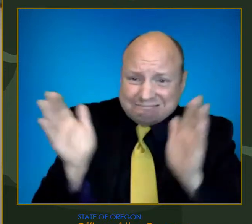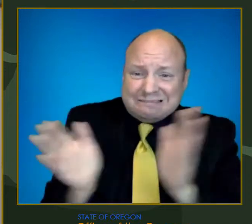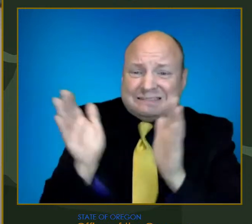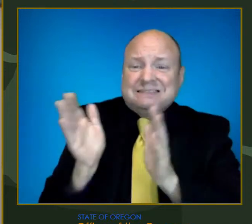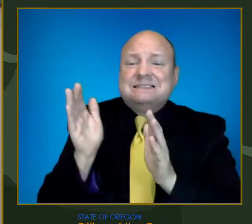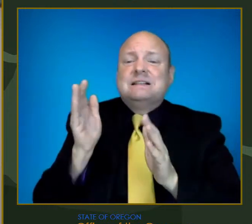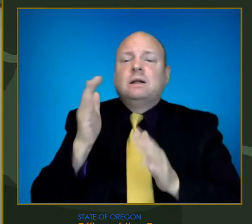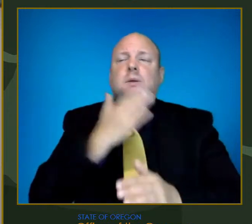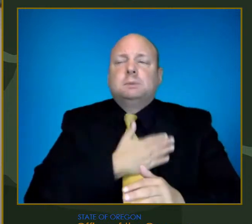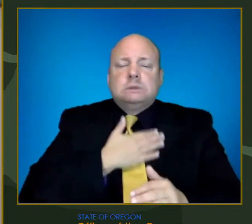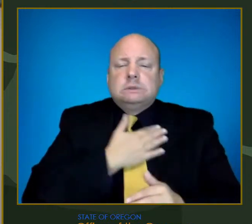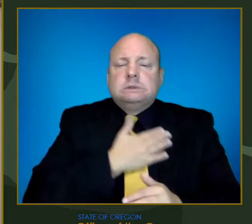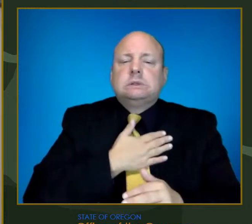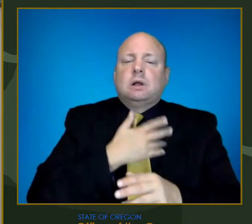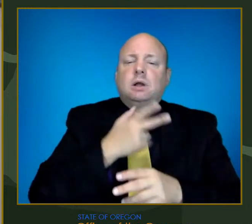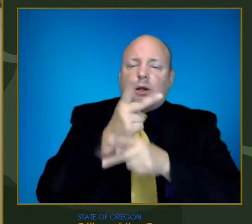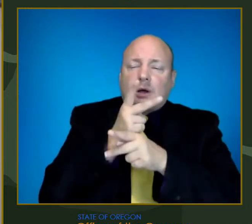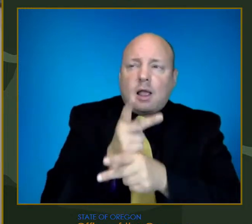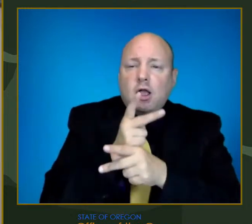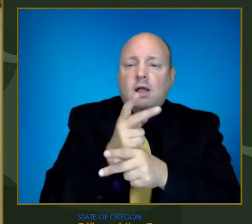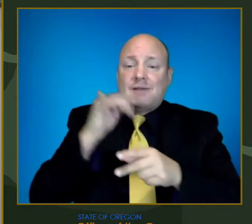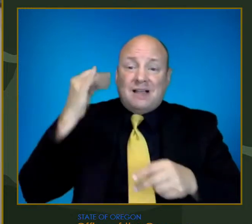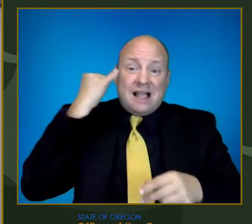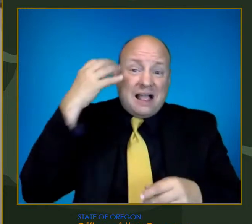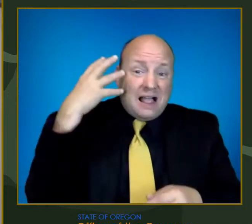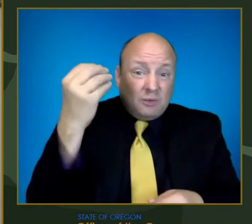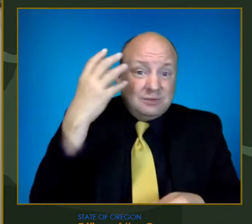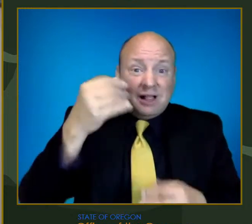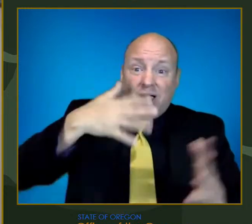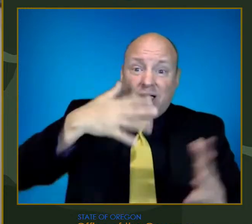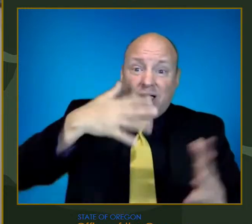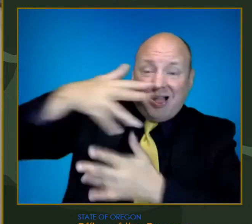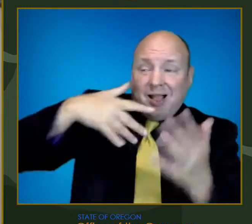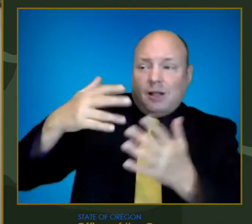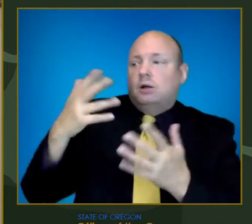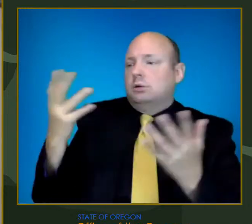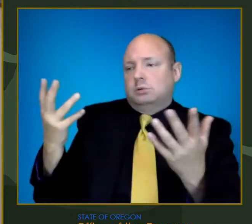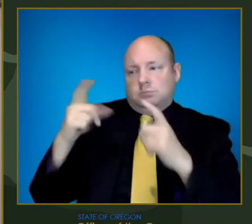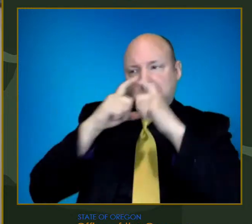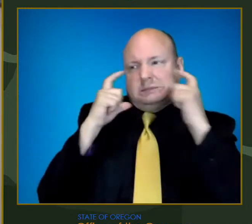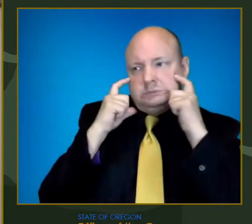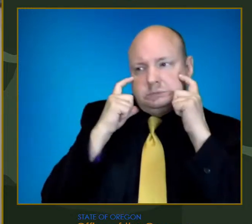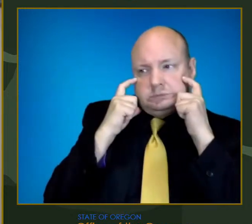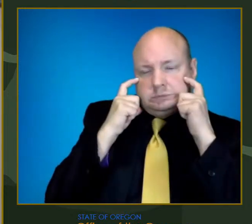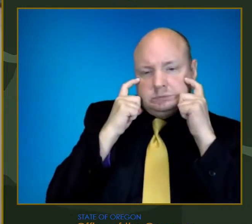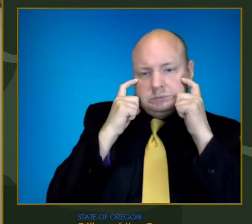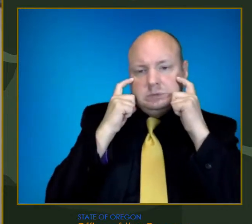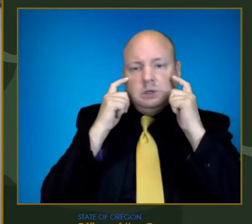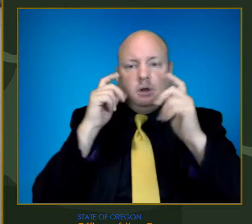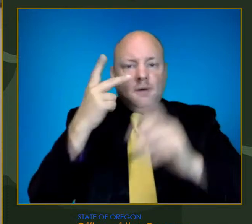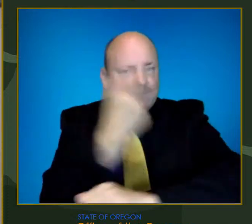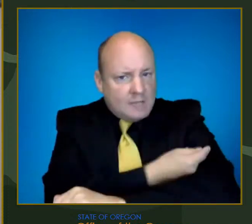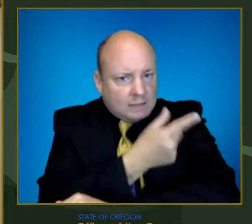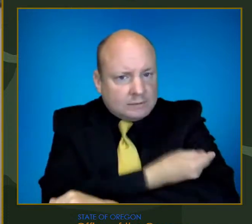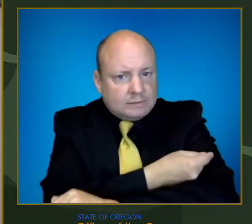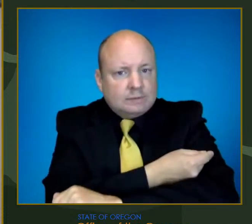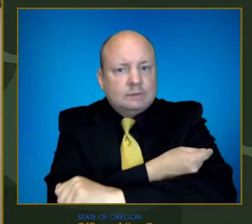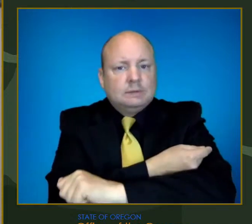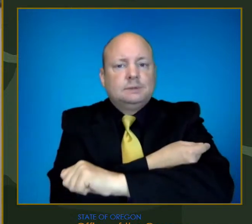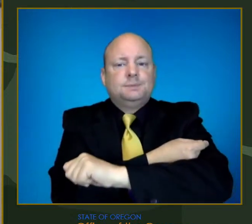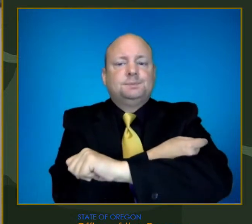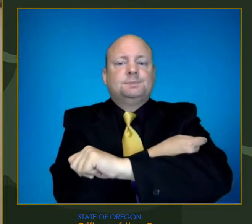are amongst people that you be masked up, and of course that you get vaccinated, because that's the best tool that we